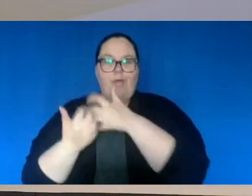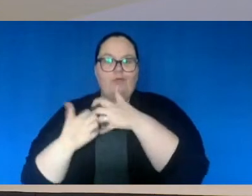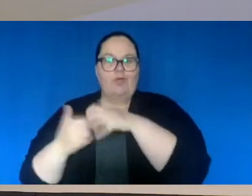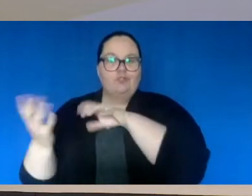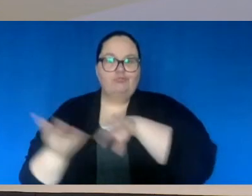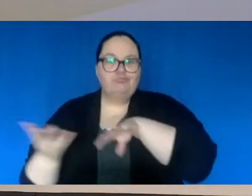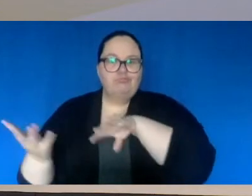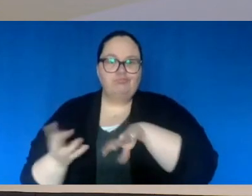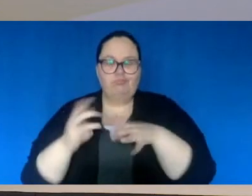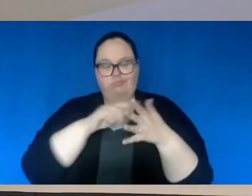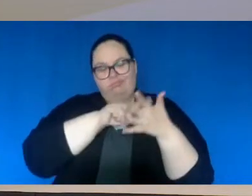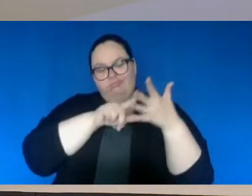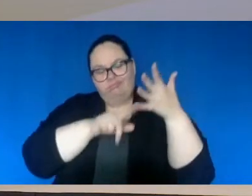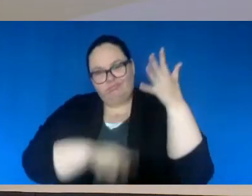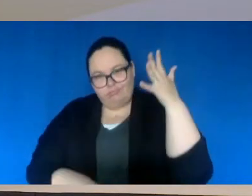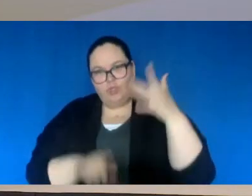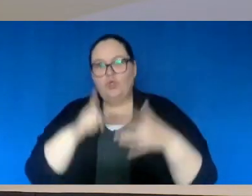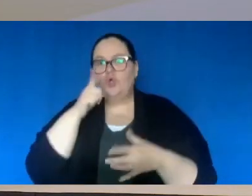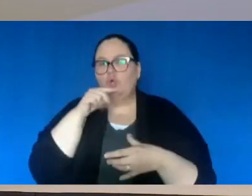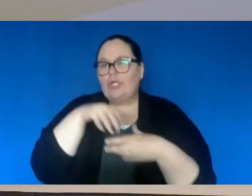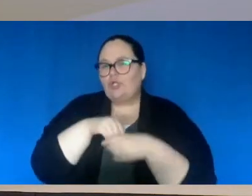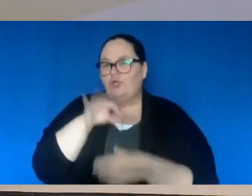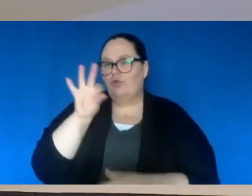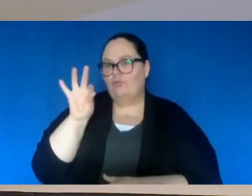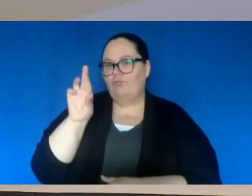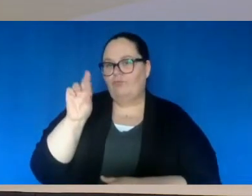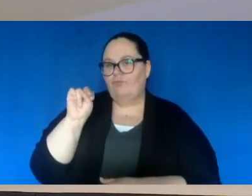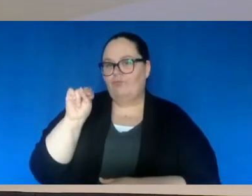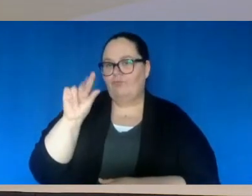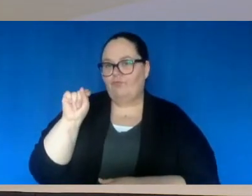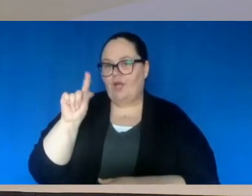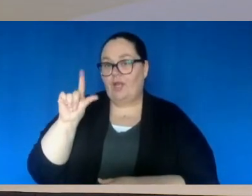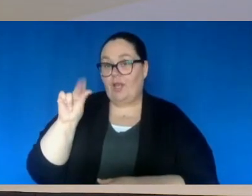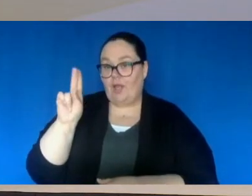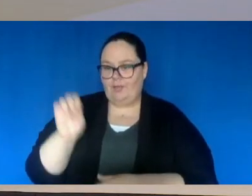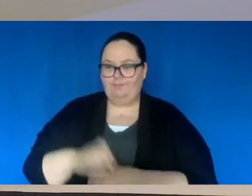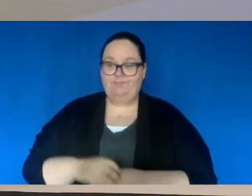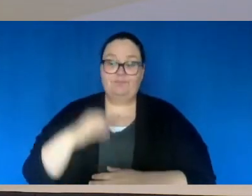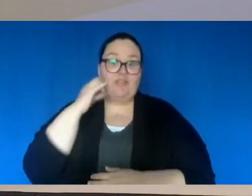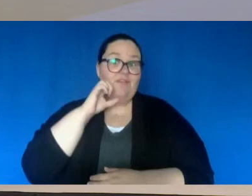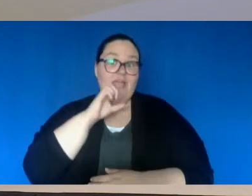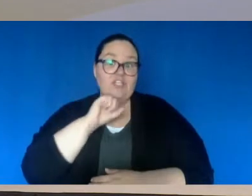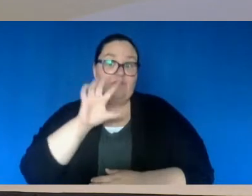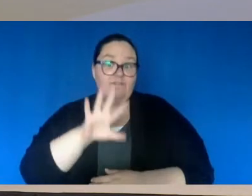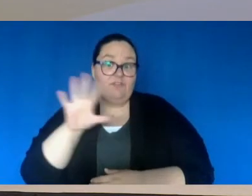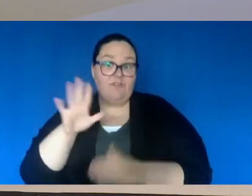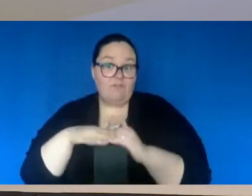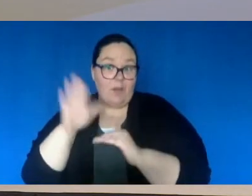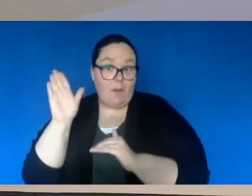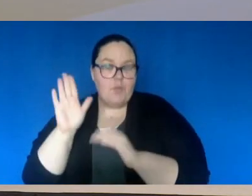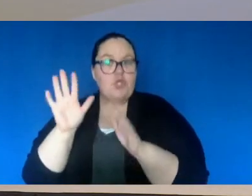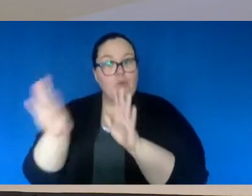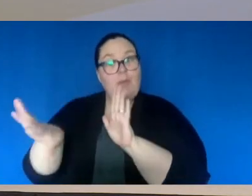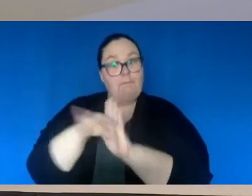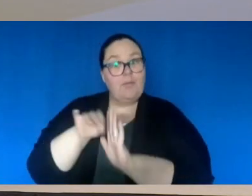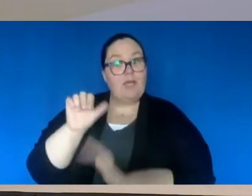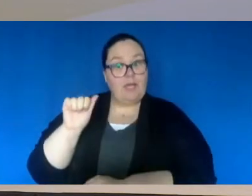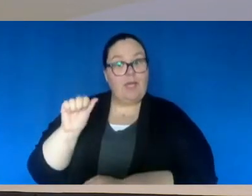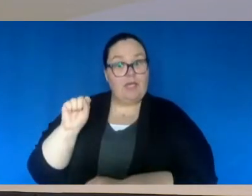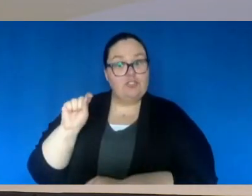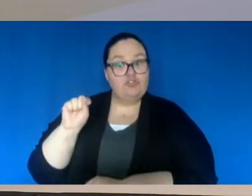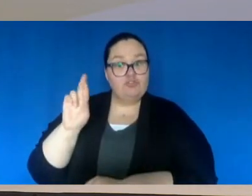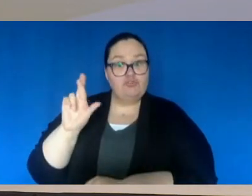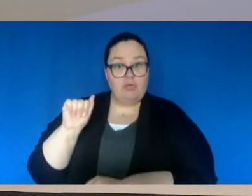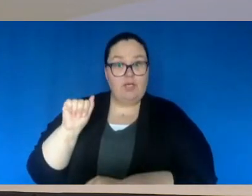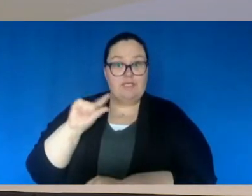a few. Island residents over age 55 years of age and older can choose to have the AstraZeneca vaccine by making an appointment